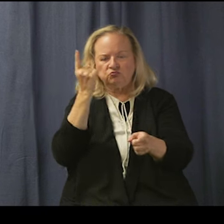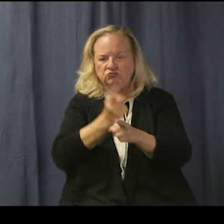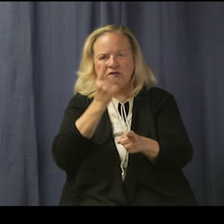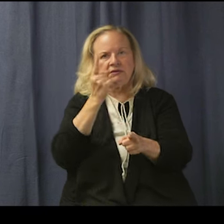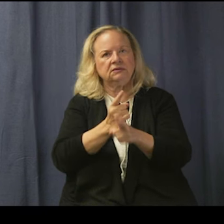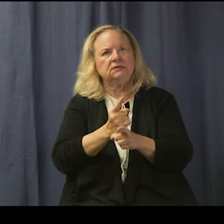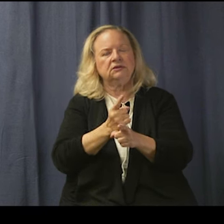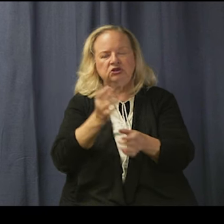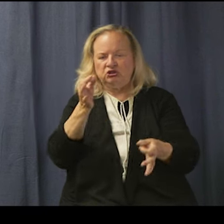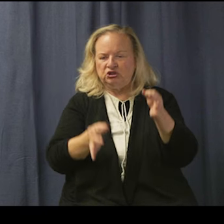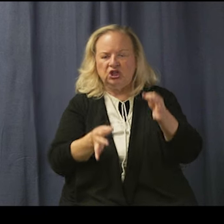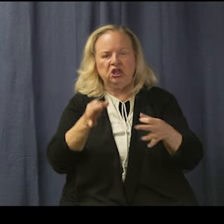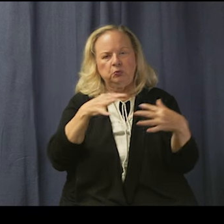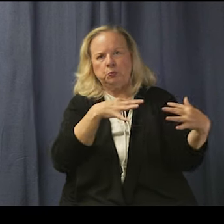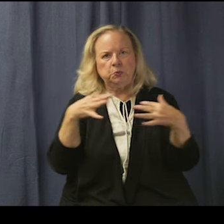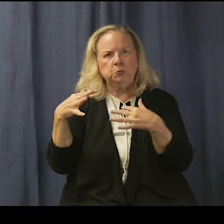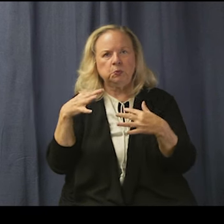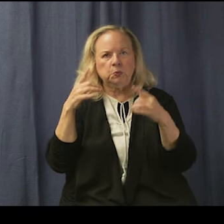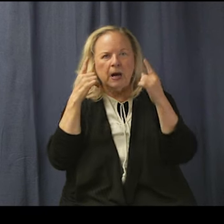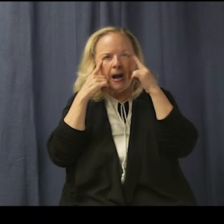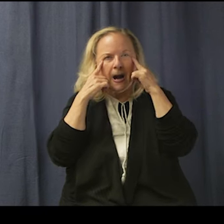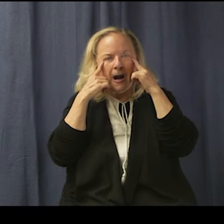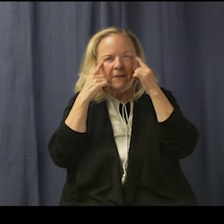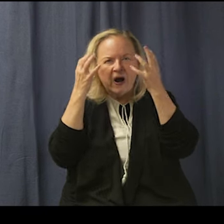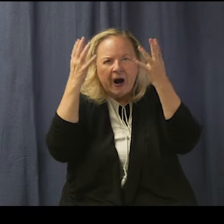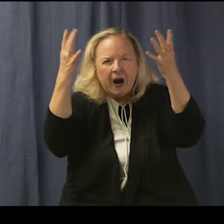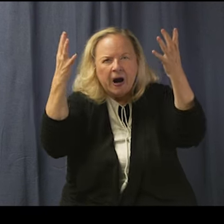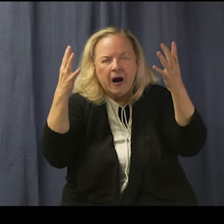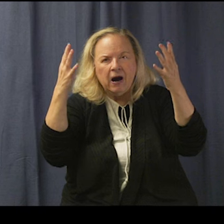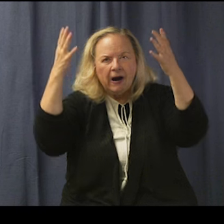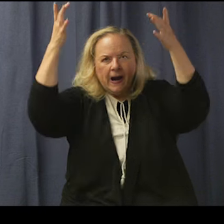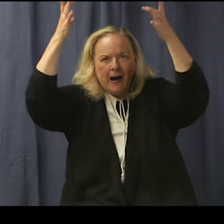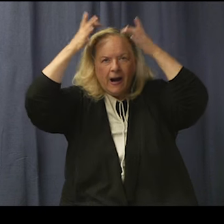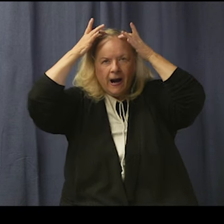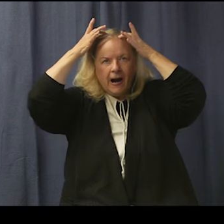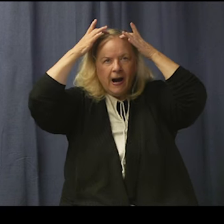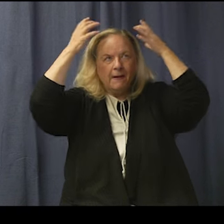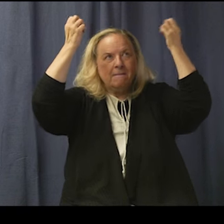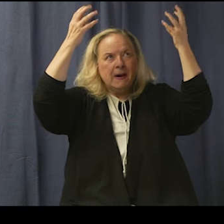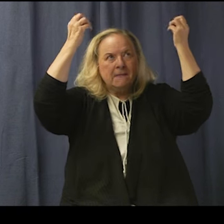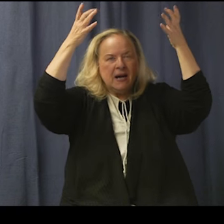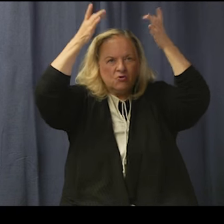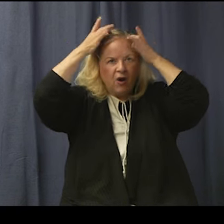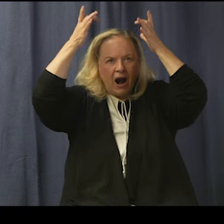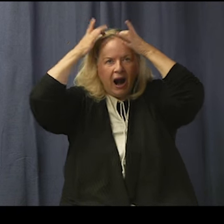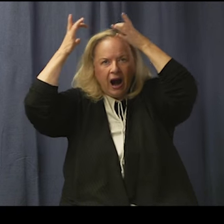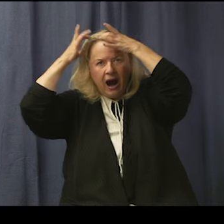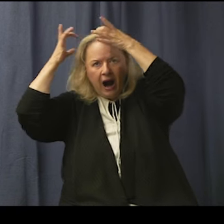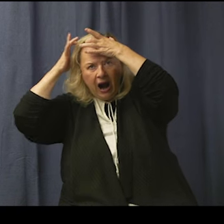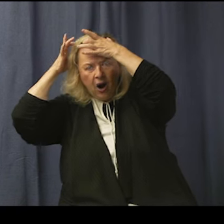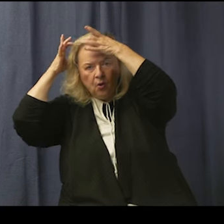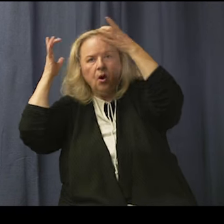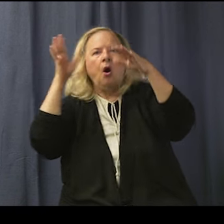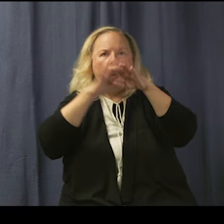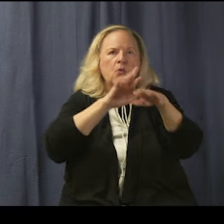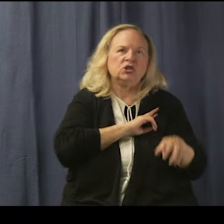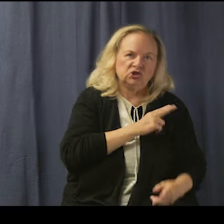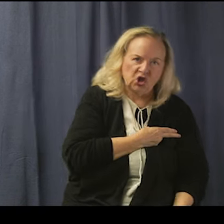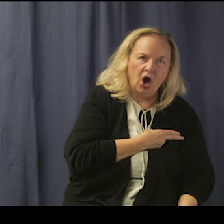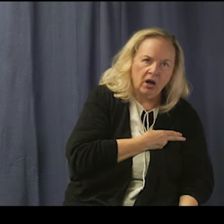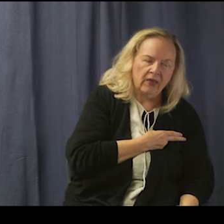he's judging and making war. His eyes were a flame of fire. On his head were many crowns. That happens on